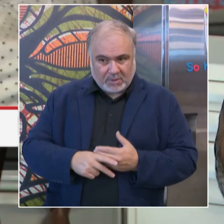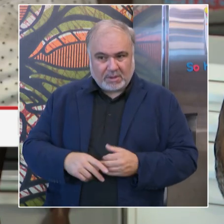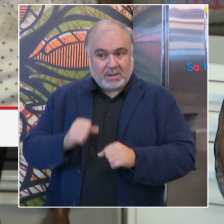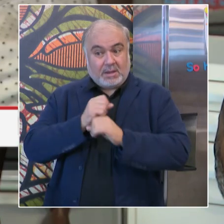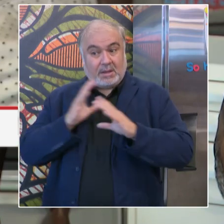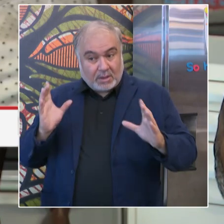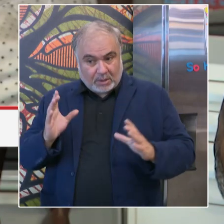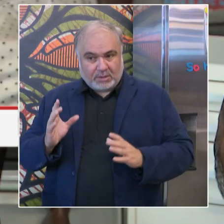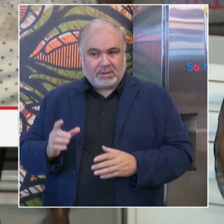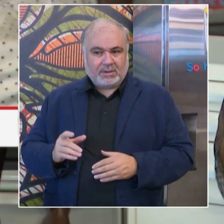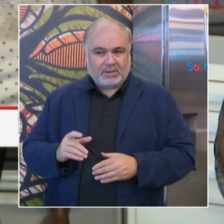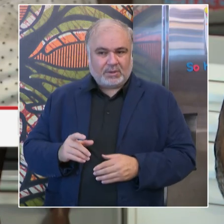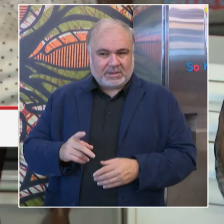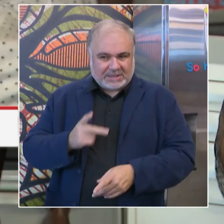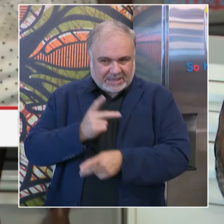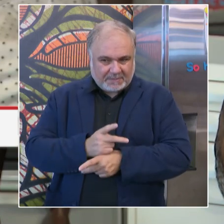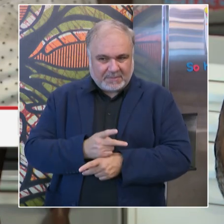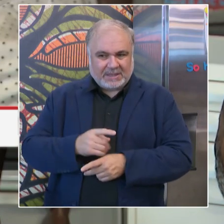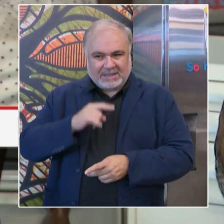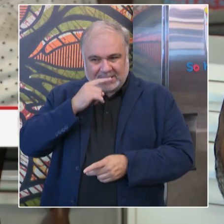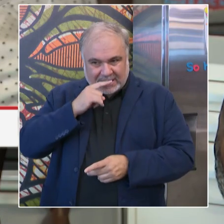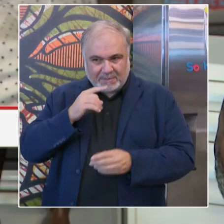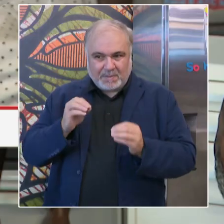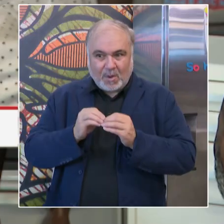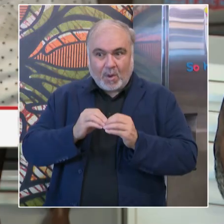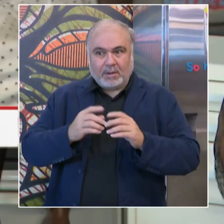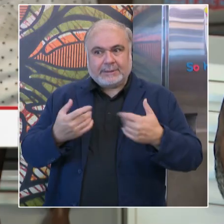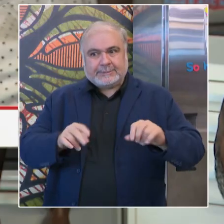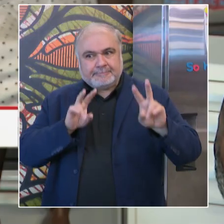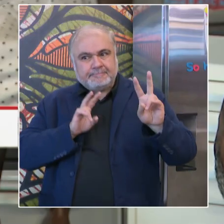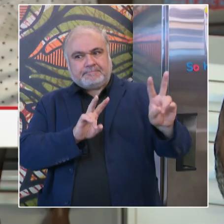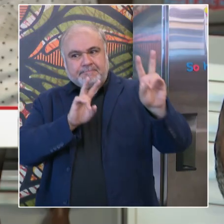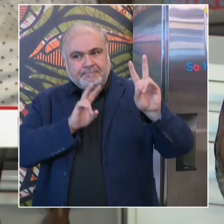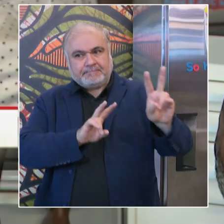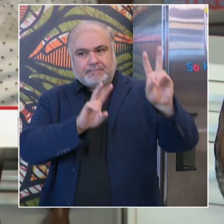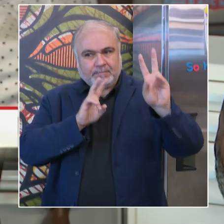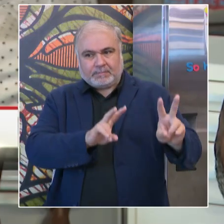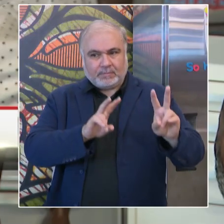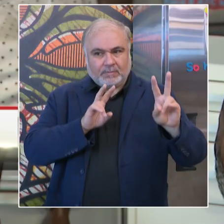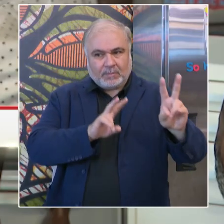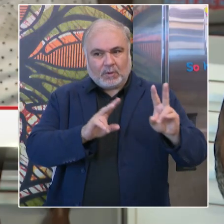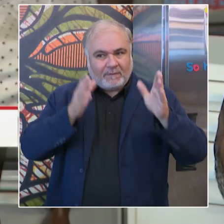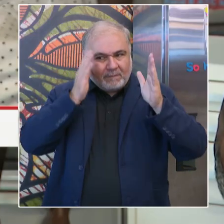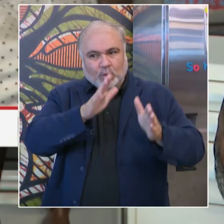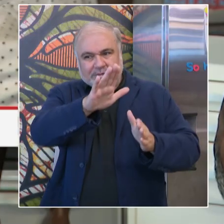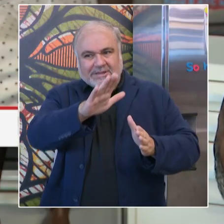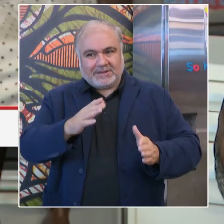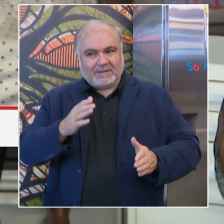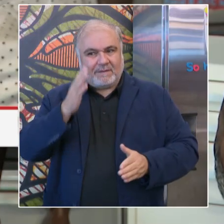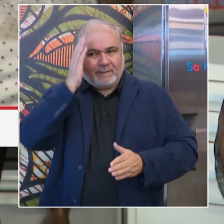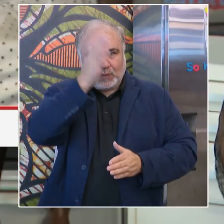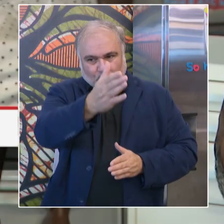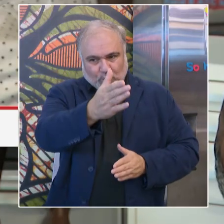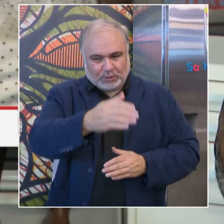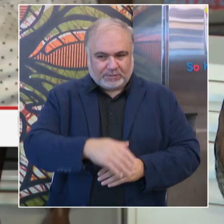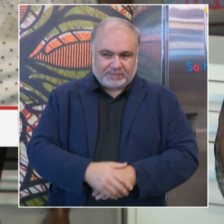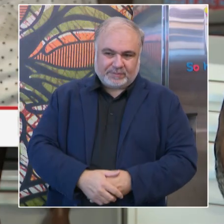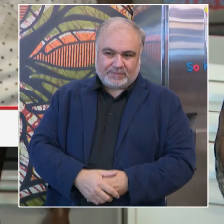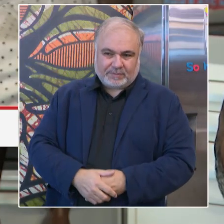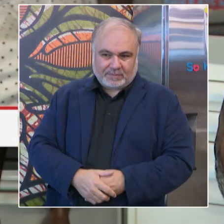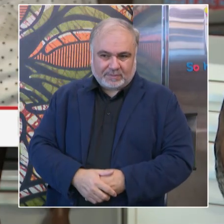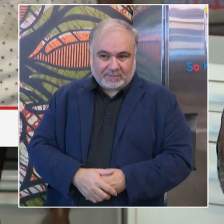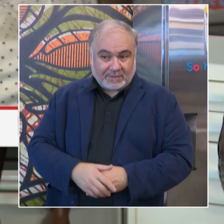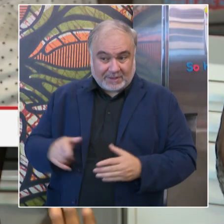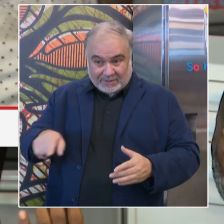futures. And a big part of that is the Advanced Technical Center. All of the adults, how many of you all remember high